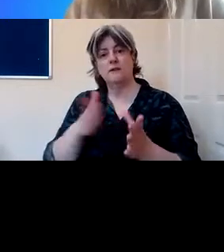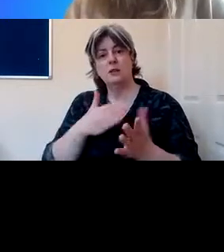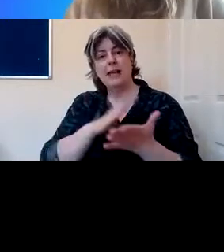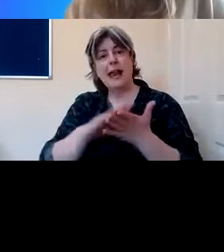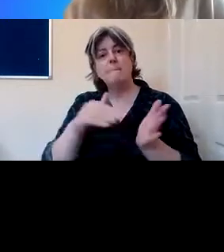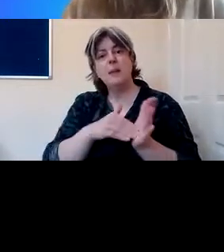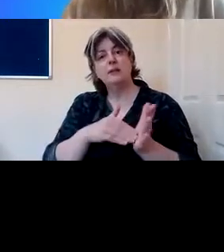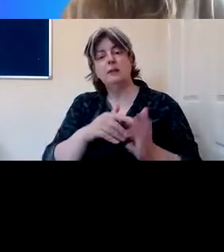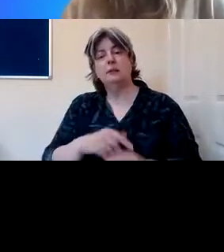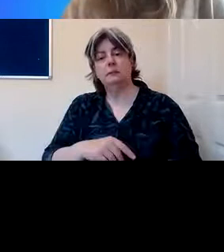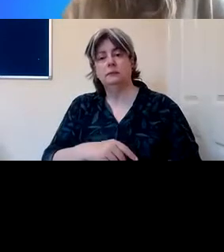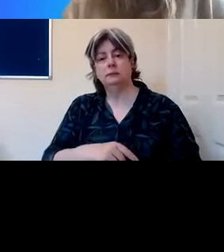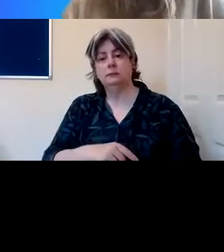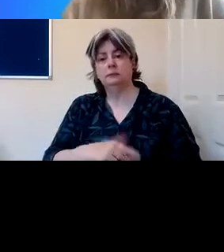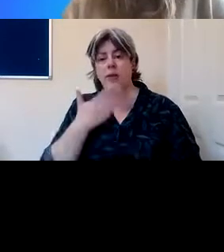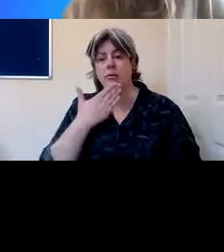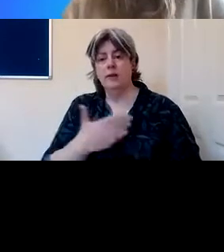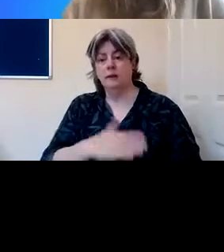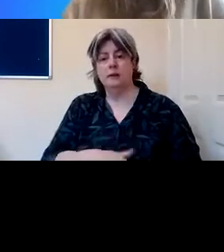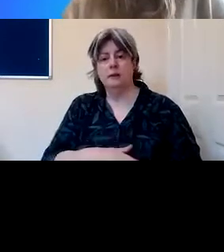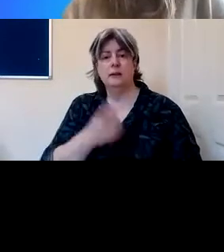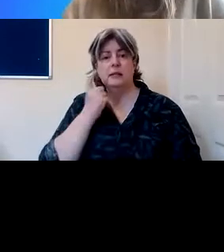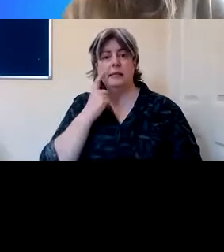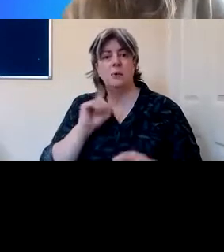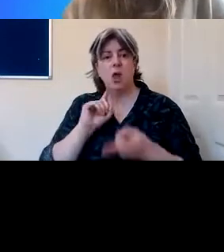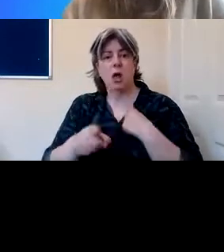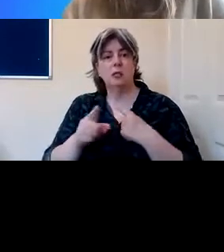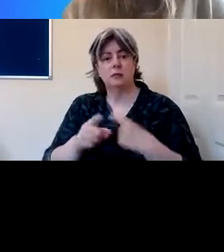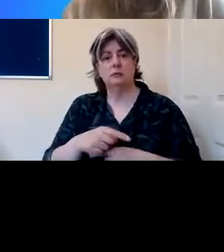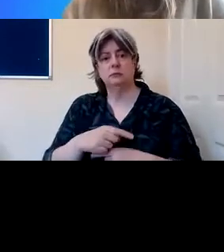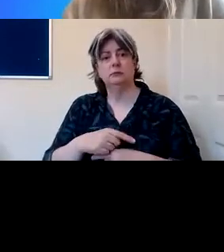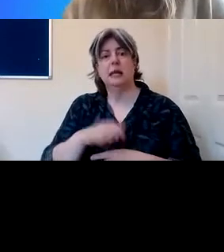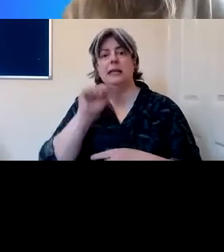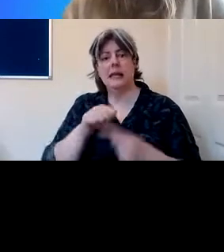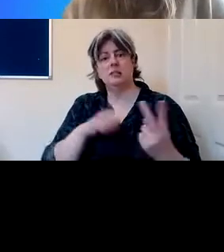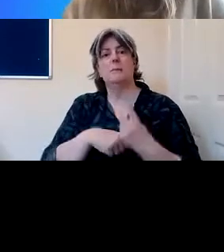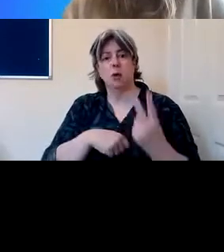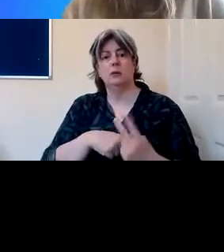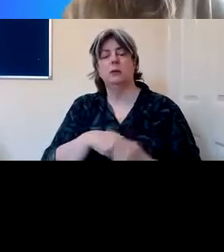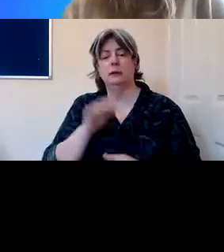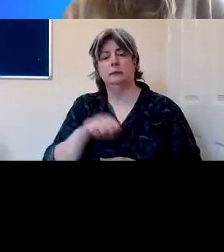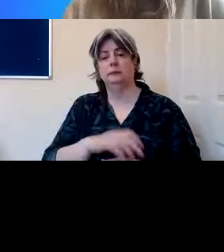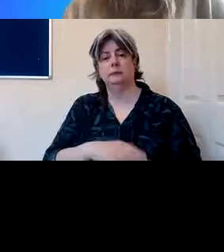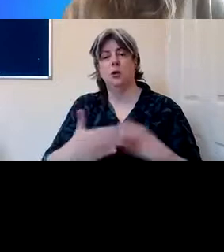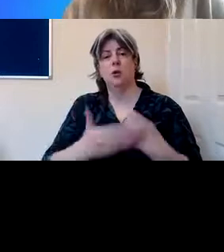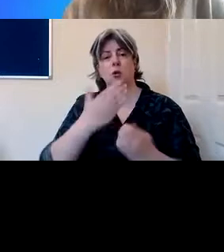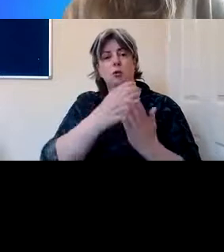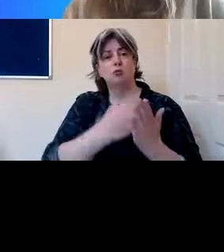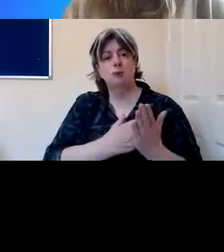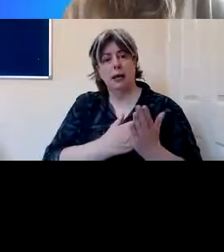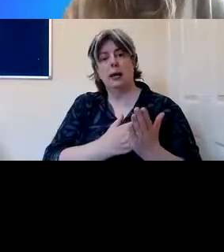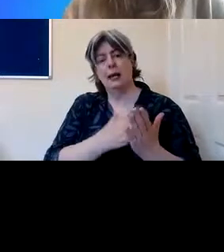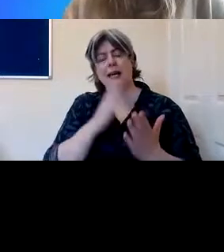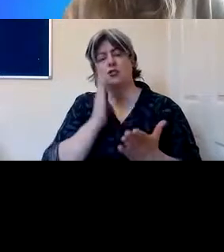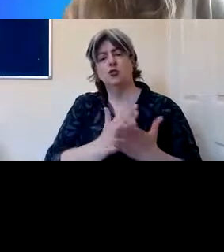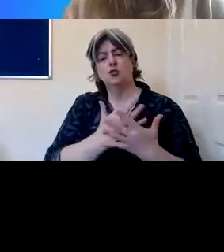please. Thank you. And the simple answer to that is yes to both. The new curriculum has got such potential. It's